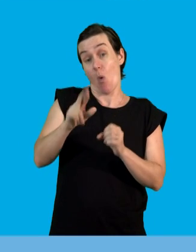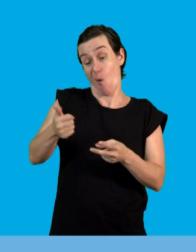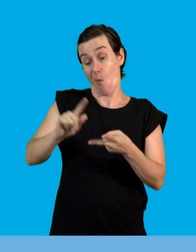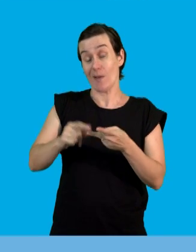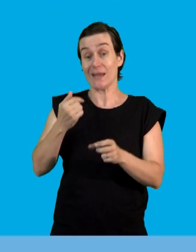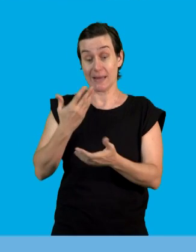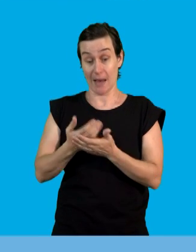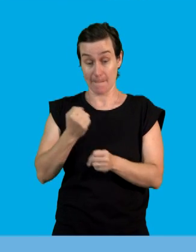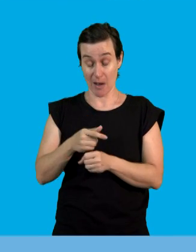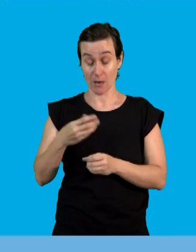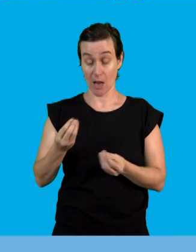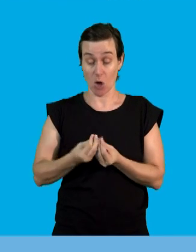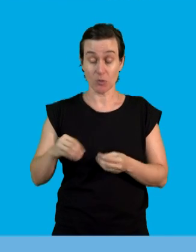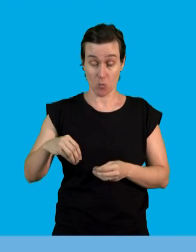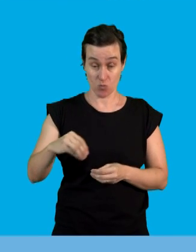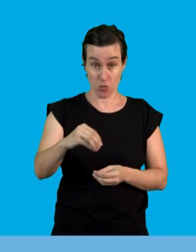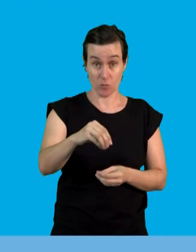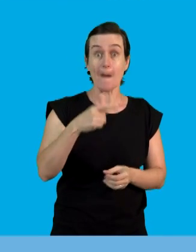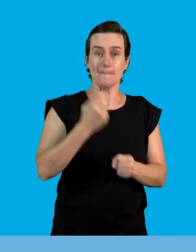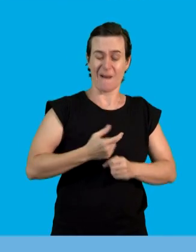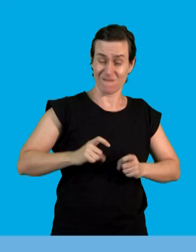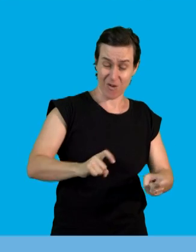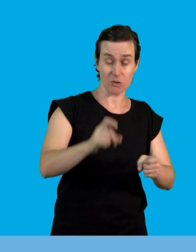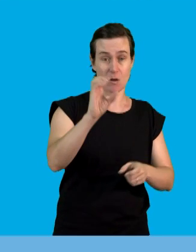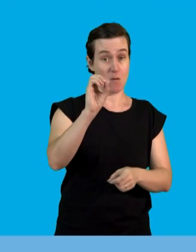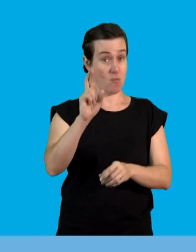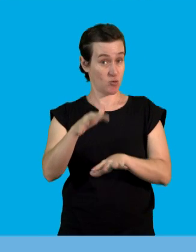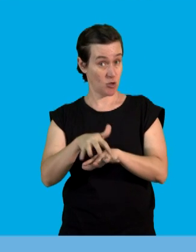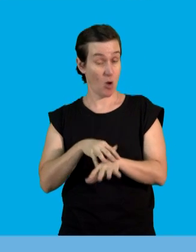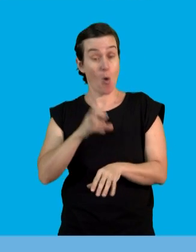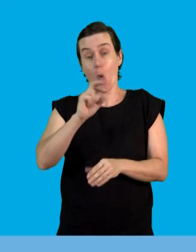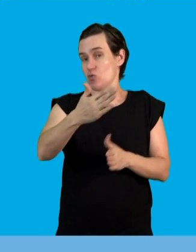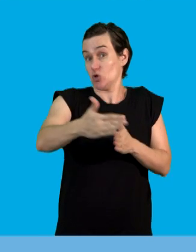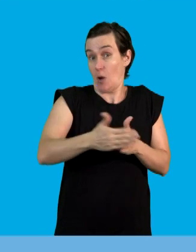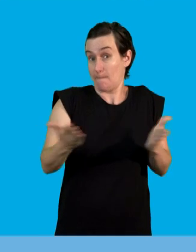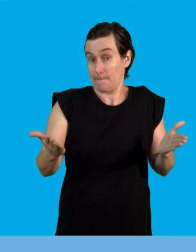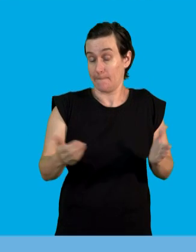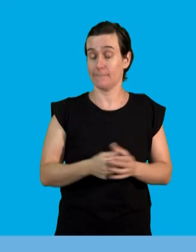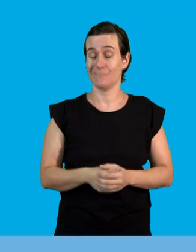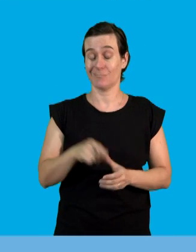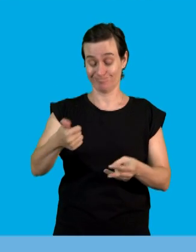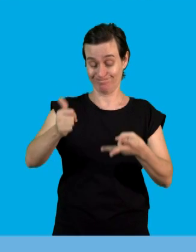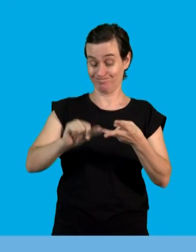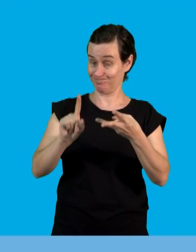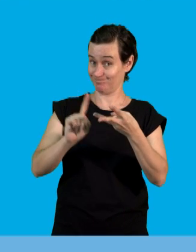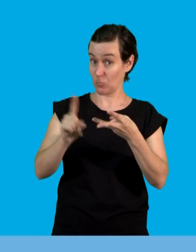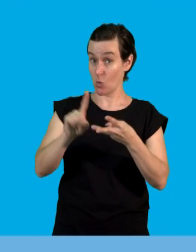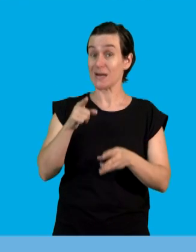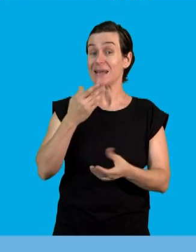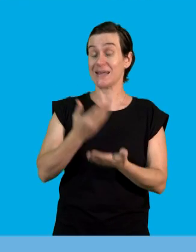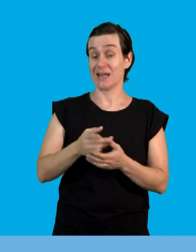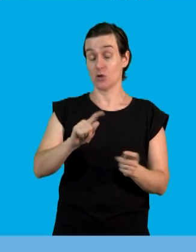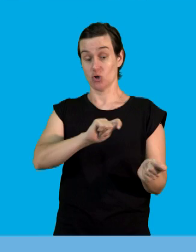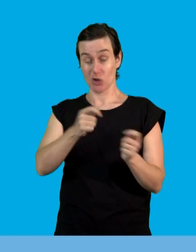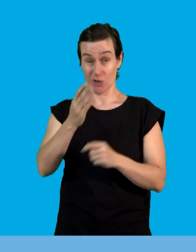or decrease the speed of an object if it's in motion, or even make it to come to a complete stop. And then the third thing is